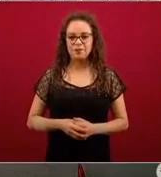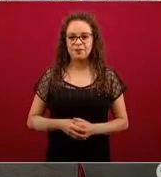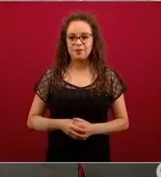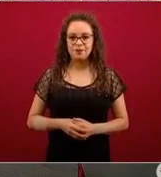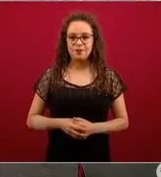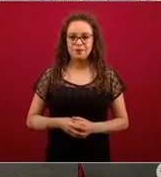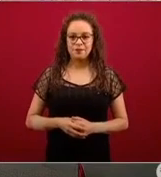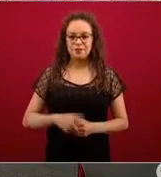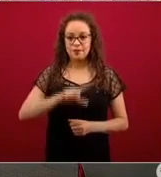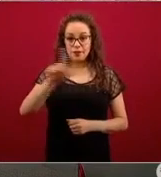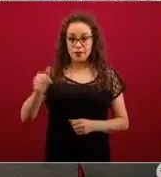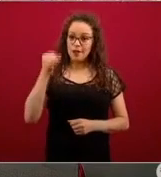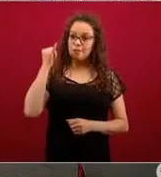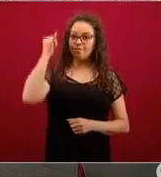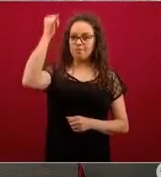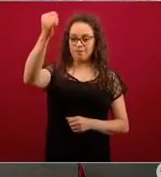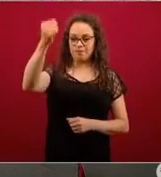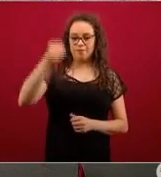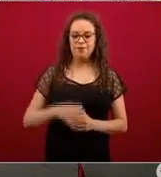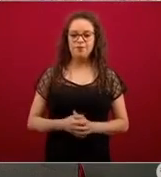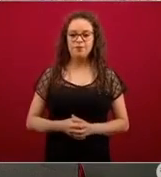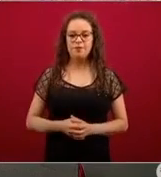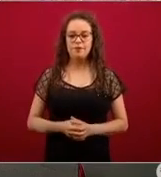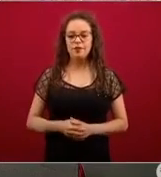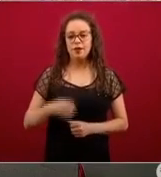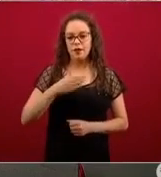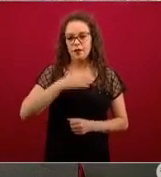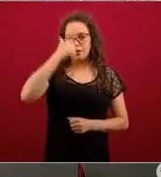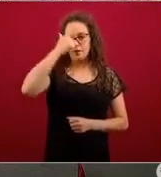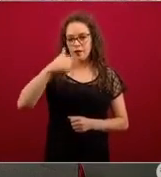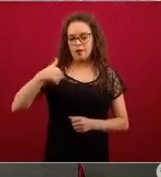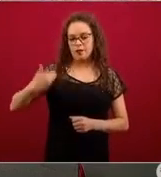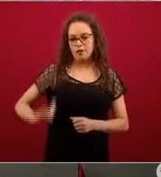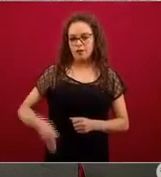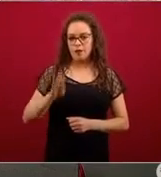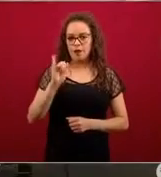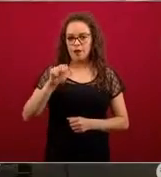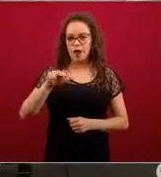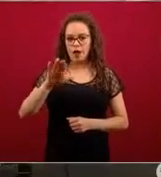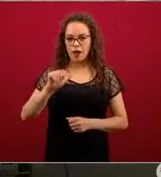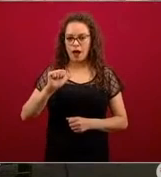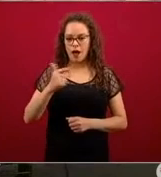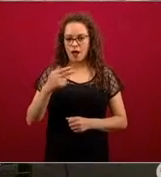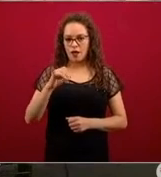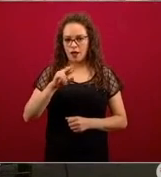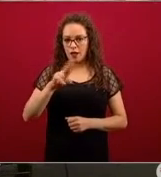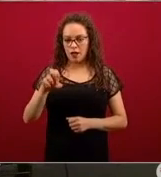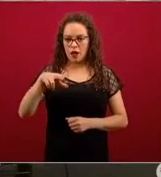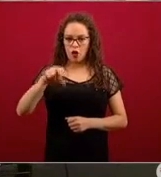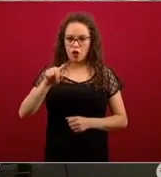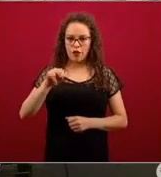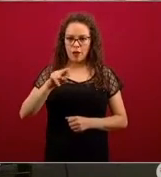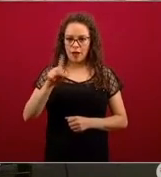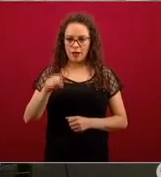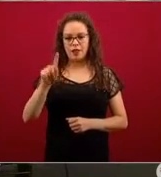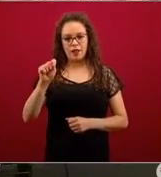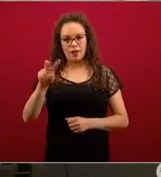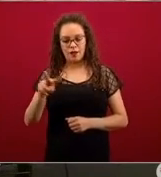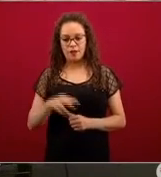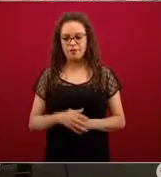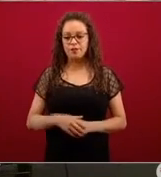compañera. you. Good evening. I'm Y here luego from nos seguimos allá. Notimex. Gracias. Buenas noches, Bianca Aguirre de Notimex TV.